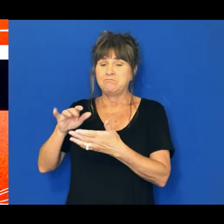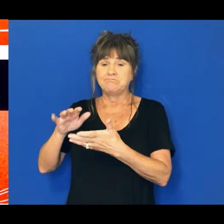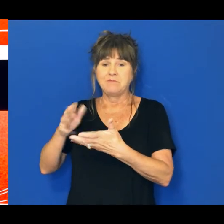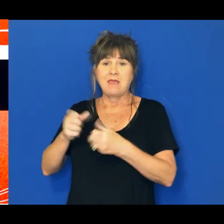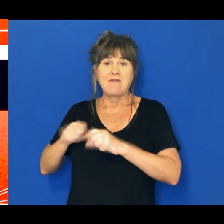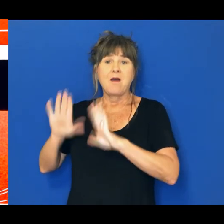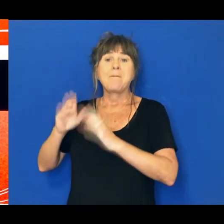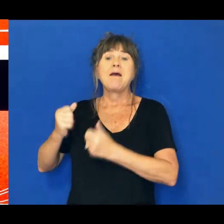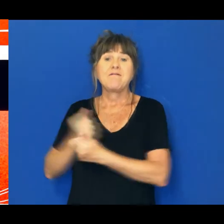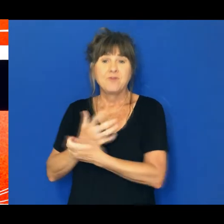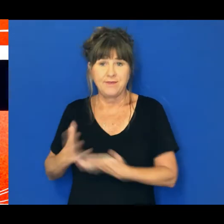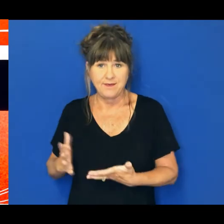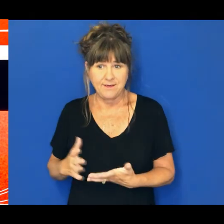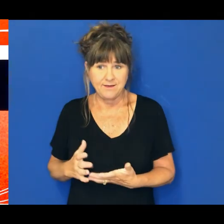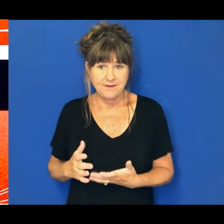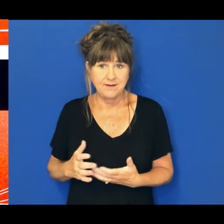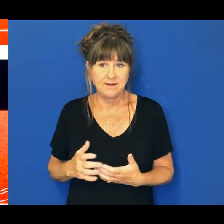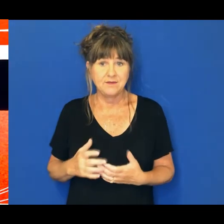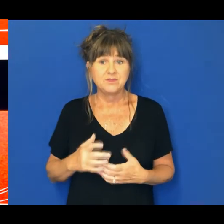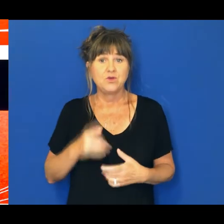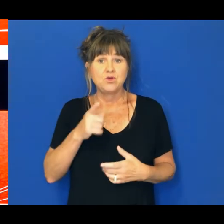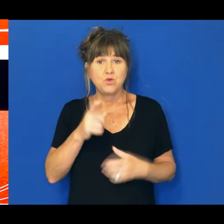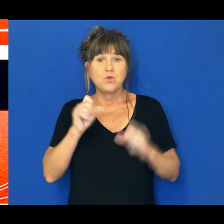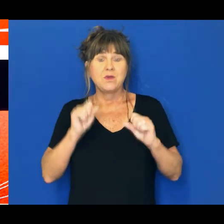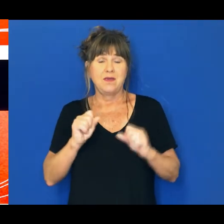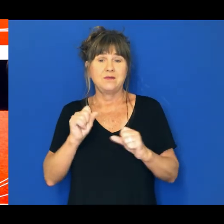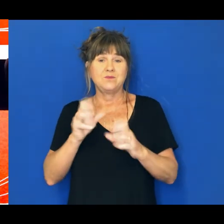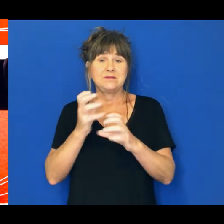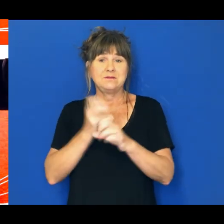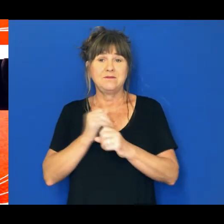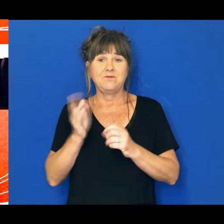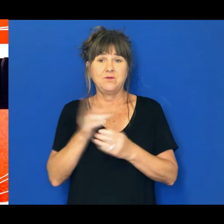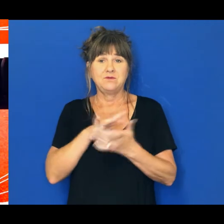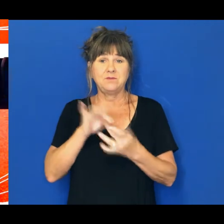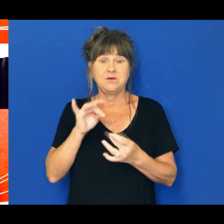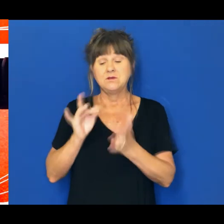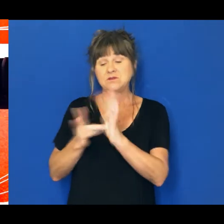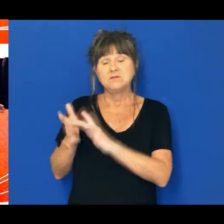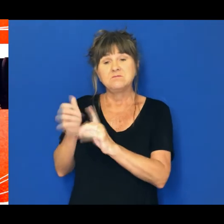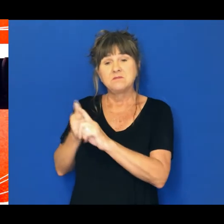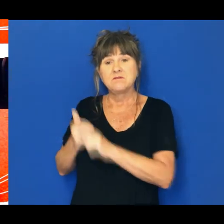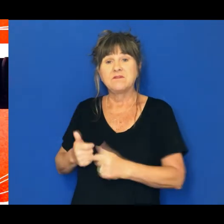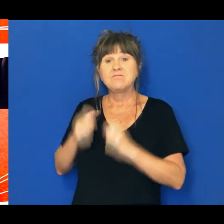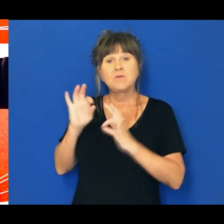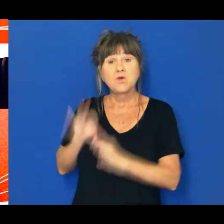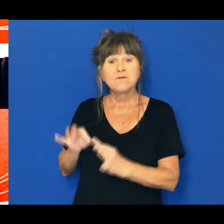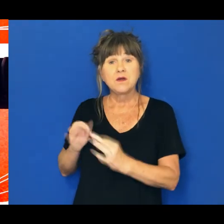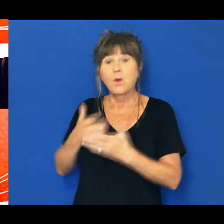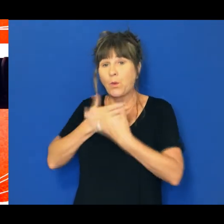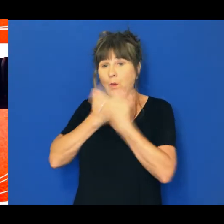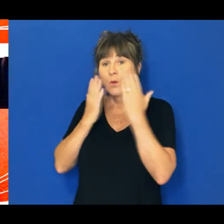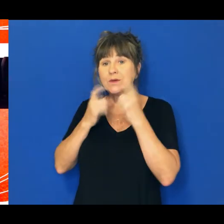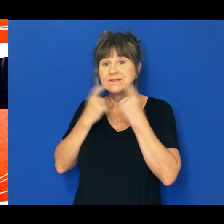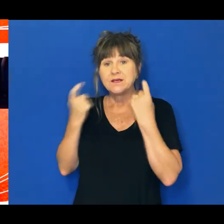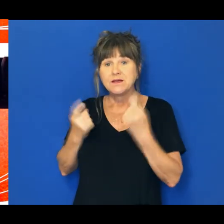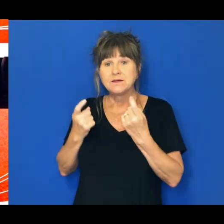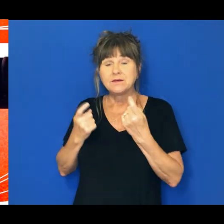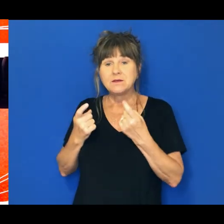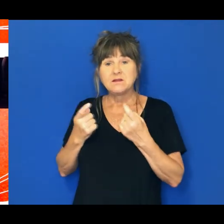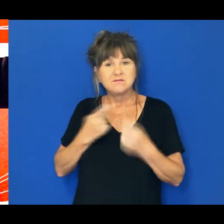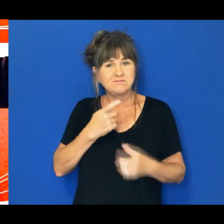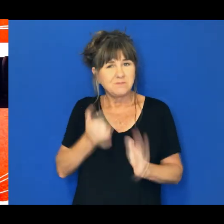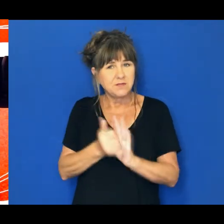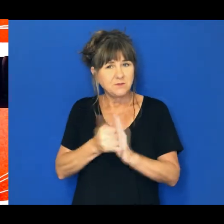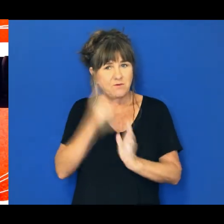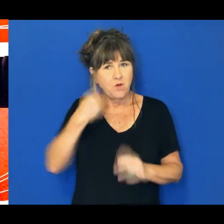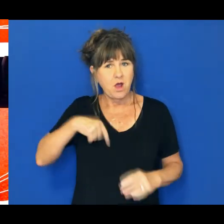Spirit. Jesus lived a perfect life, sinless life, a life that you and I could never live. But he endured the